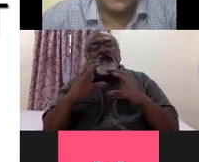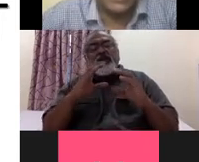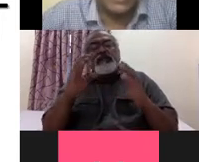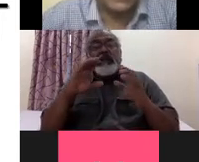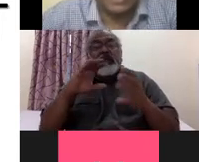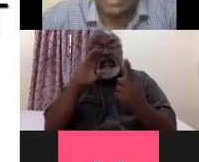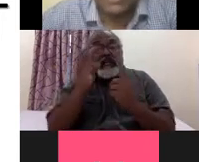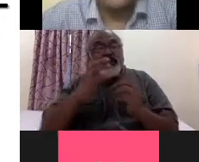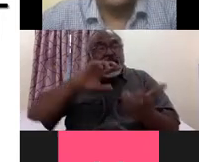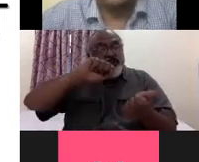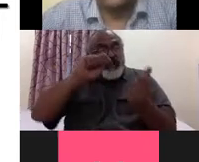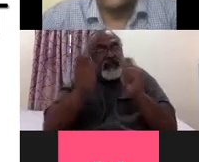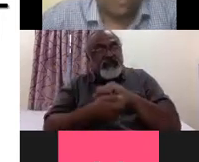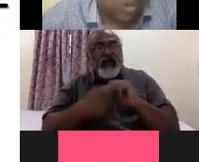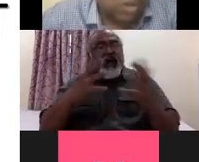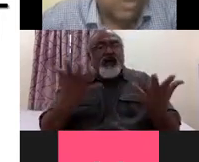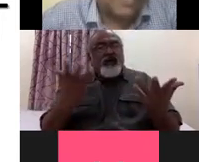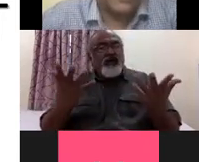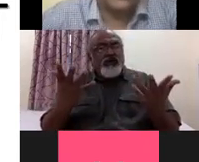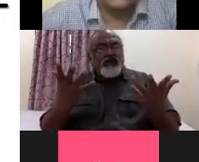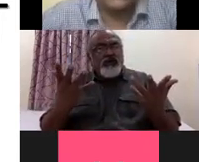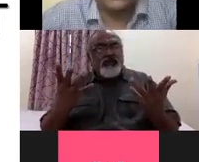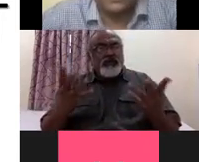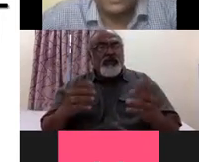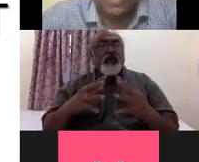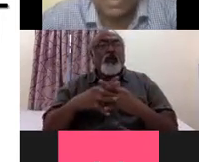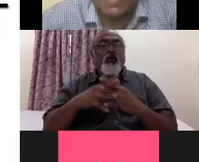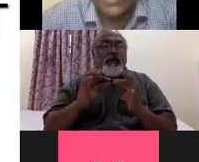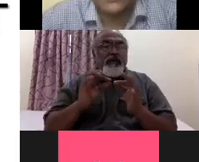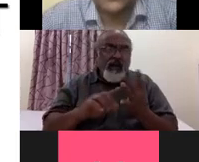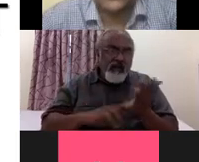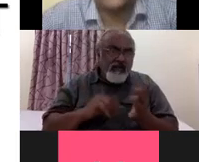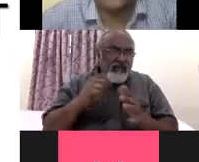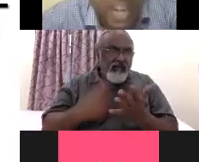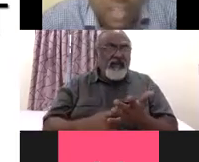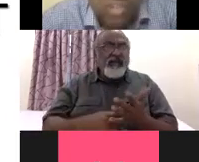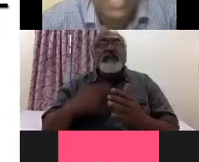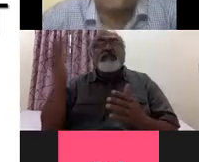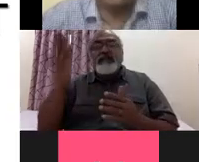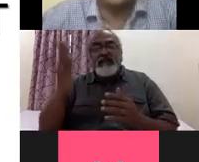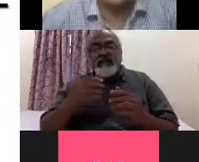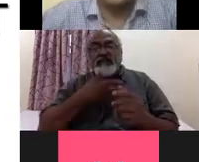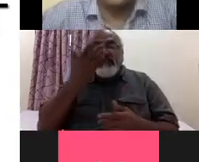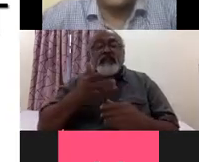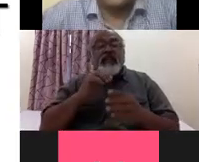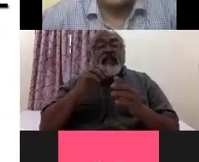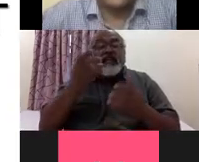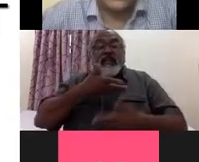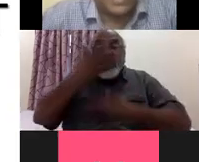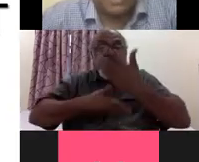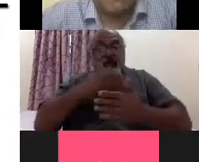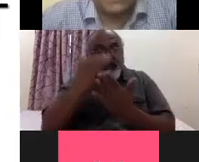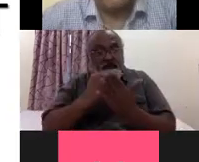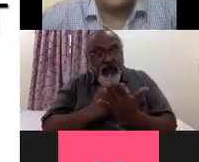change can be created are through, you know, of course, webinars, speaker sessions, trainings which